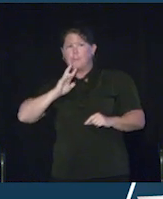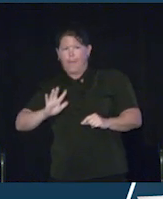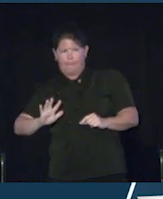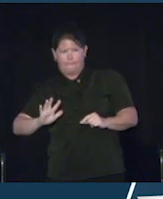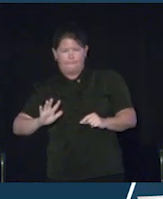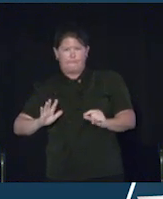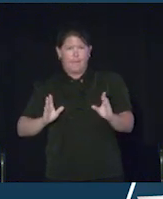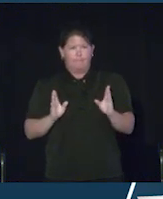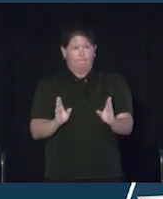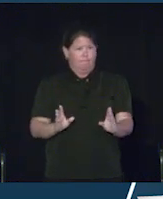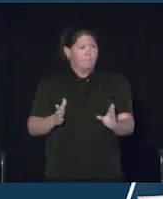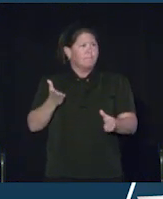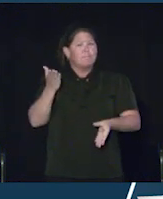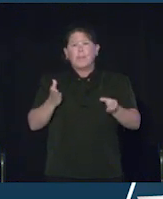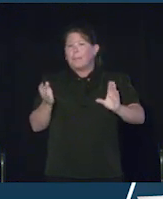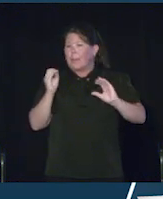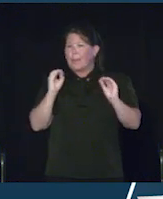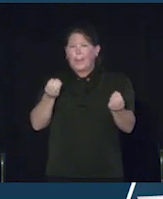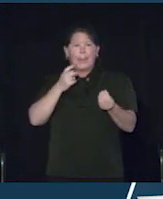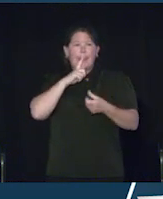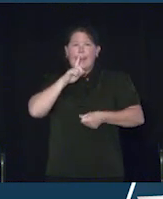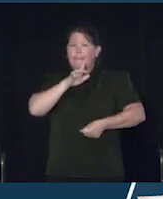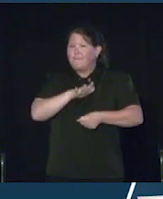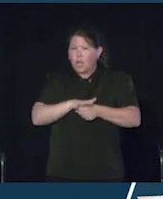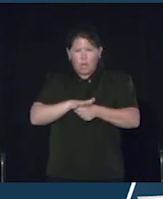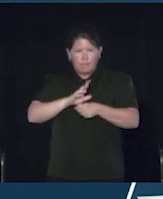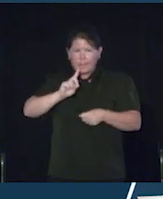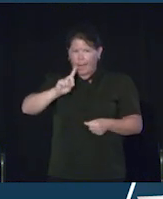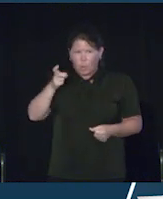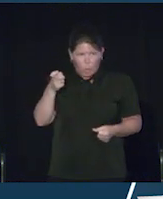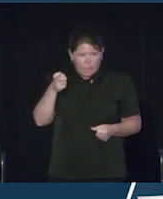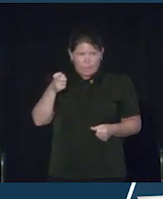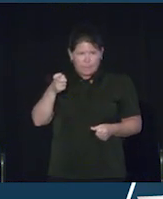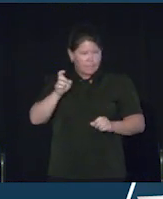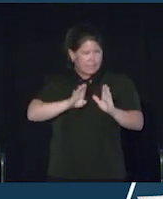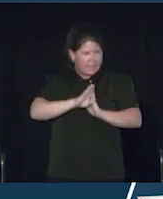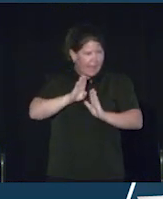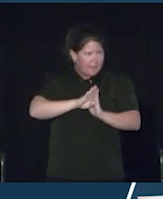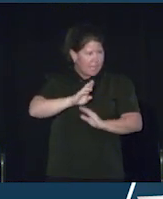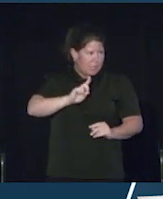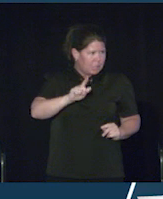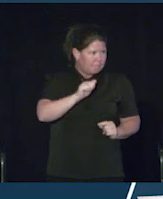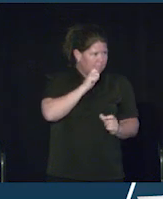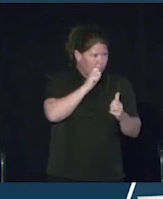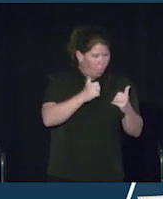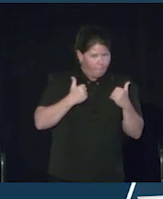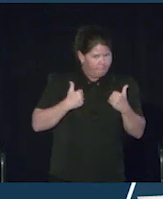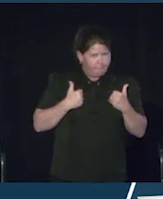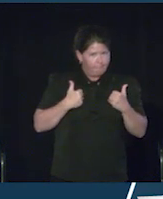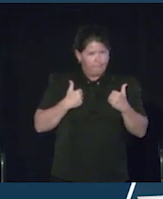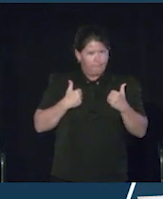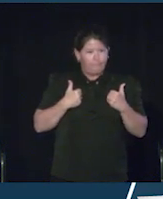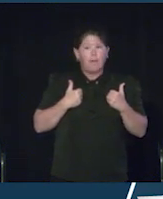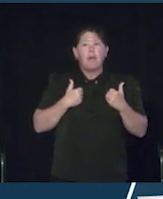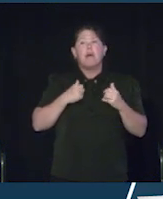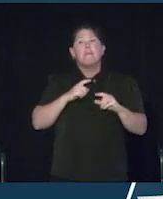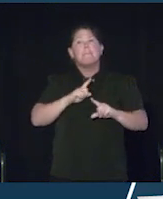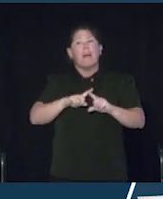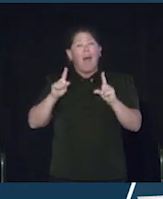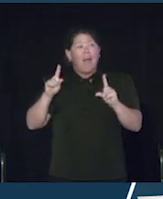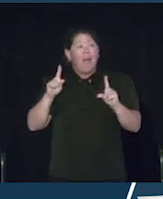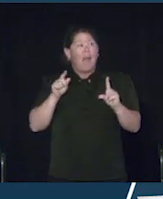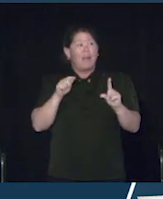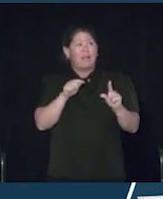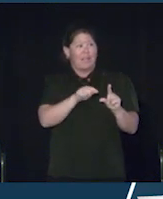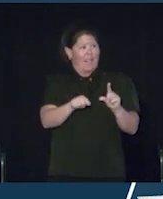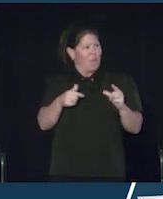have a confirmed diagnosis of a developmental disability, but they show some signs of perhaps they're